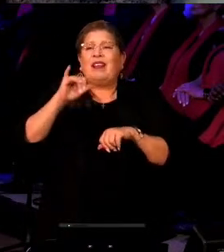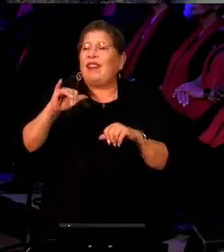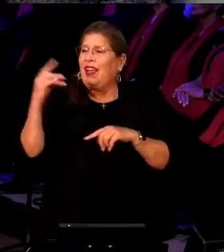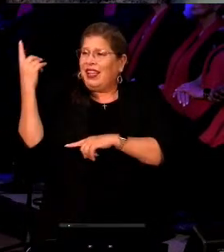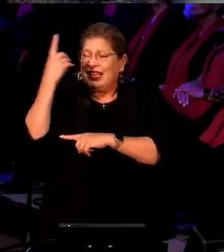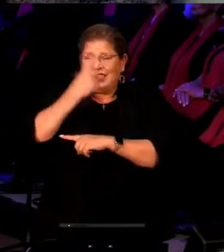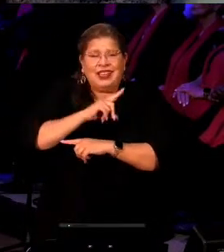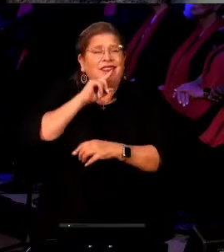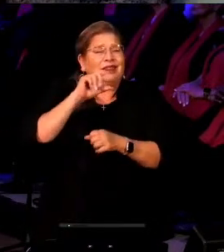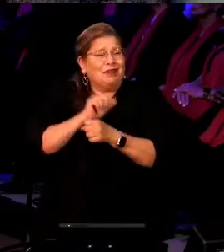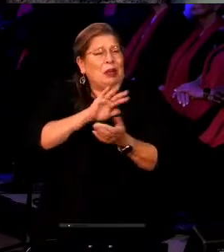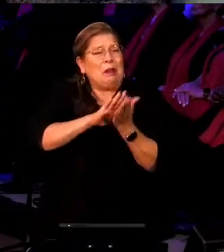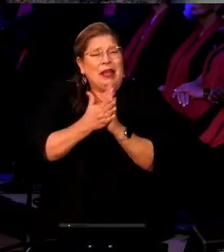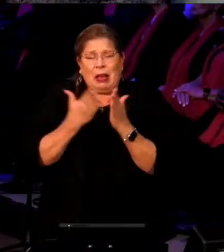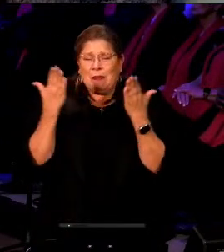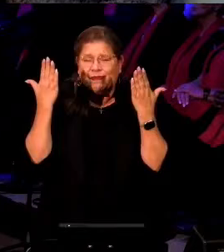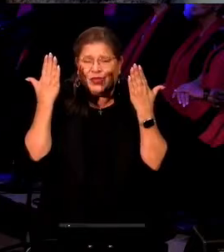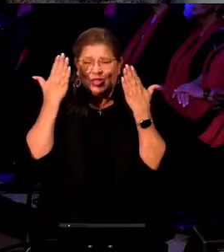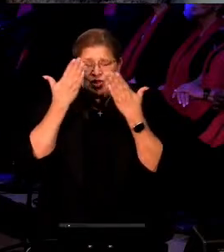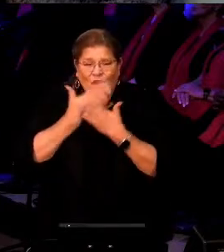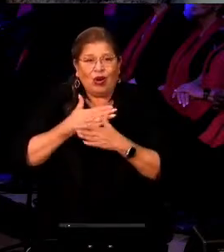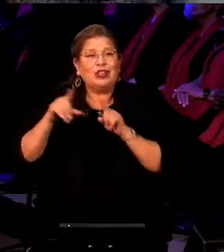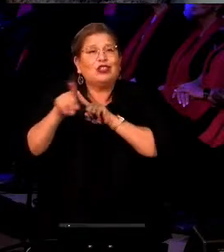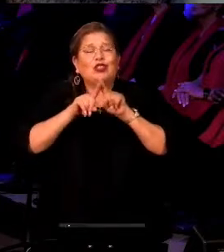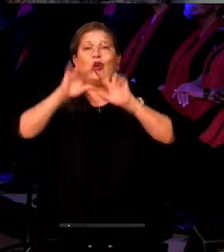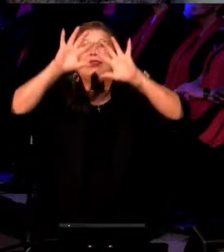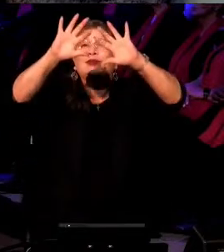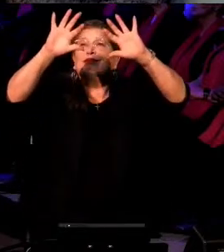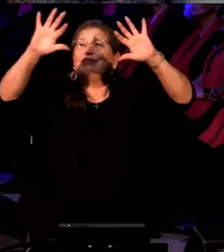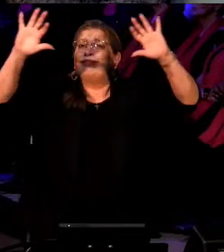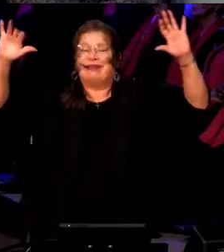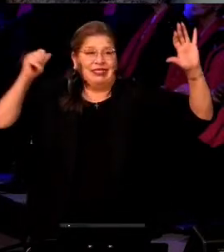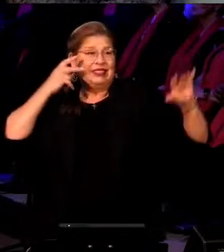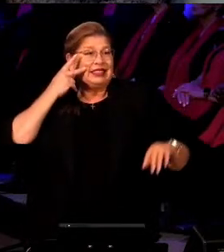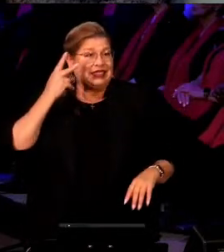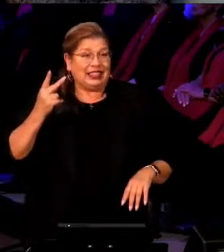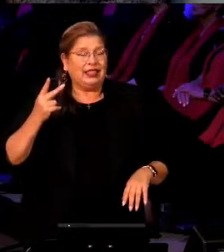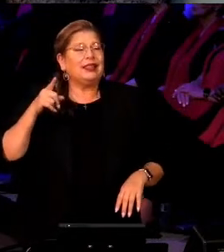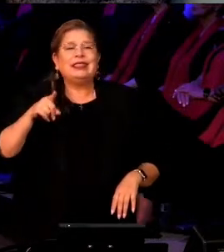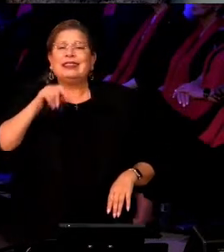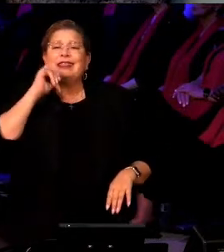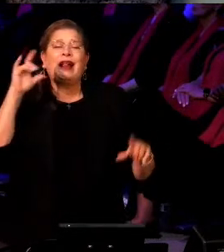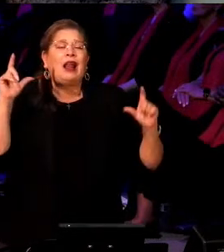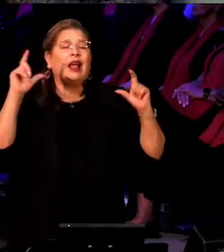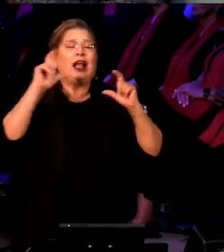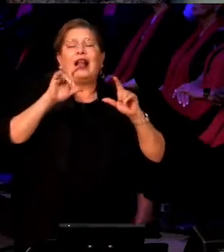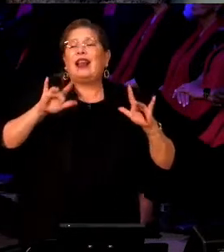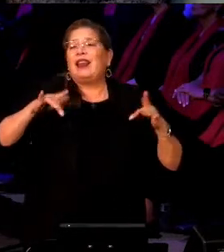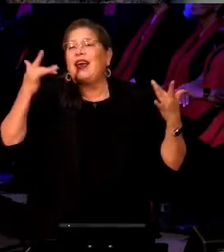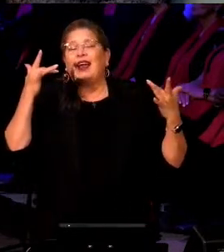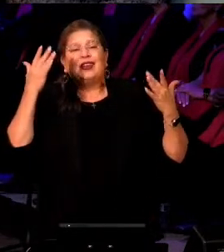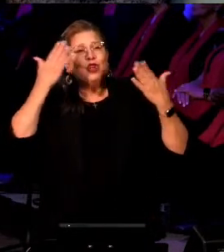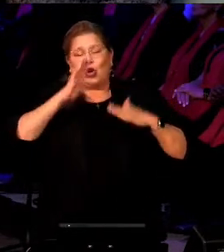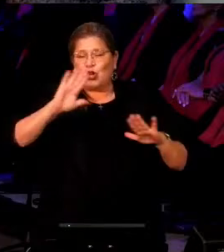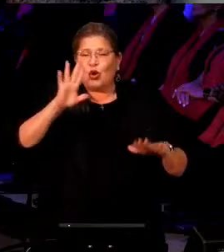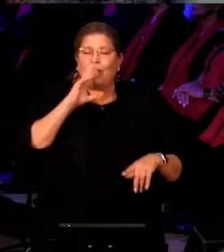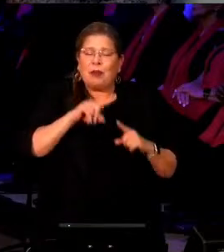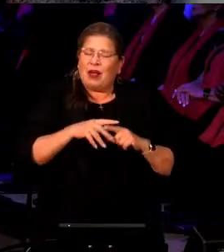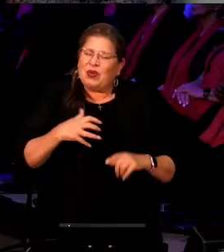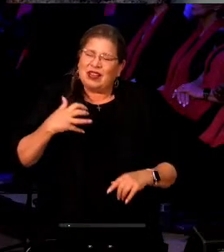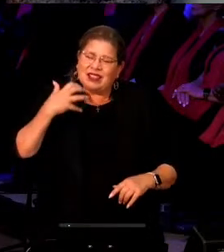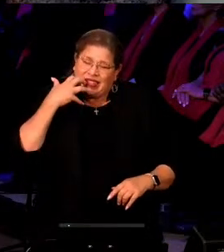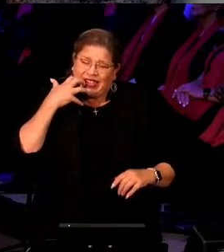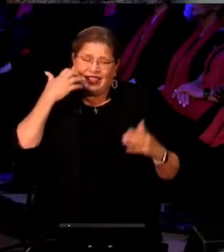turned into night that the stars appeared." See, this is not twilight. We're talking about a thick,